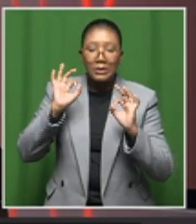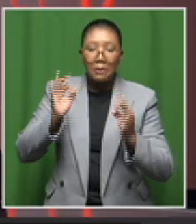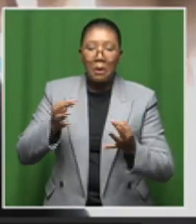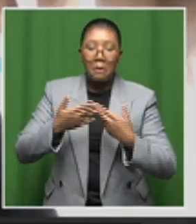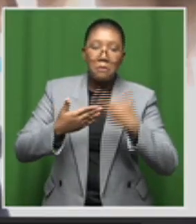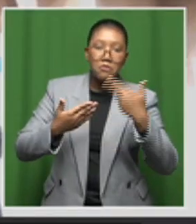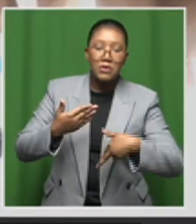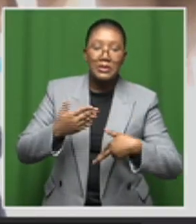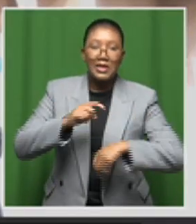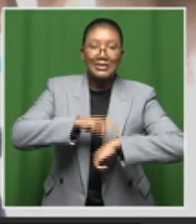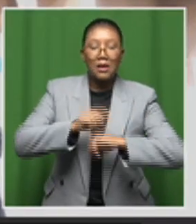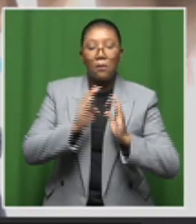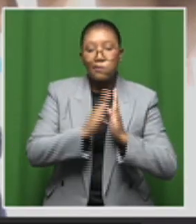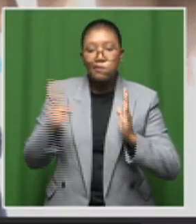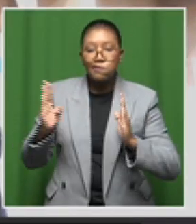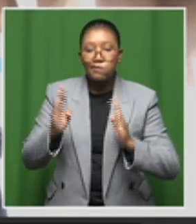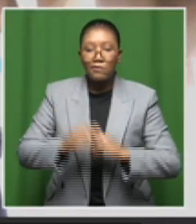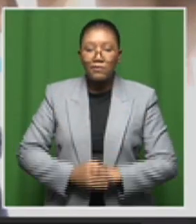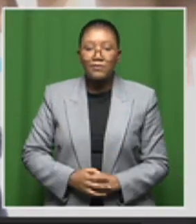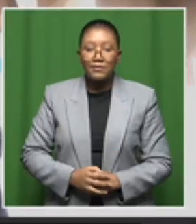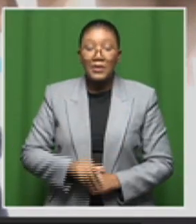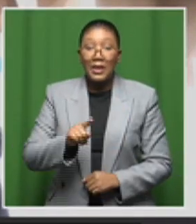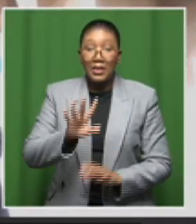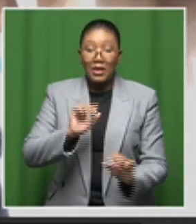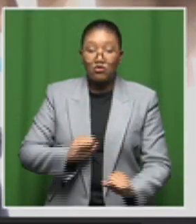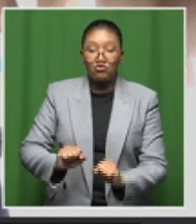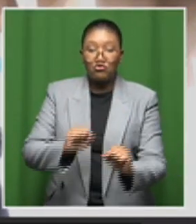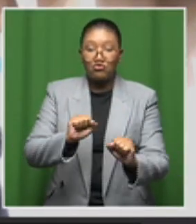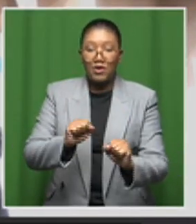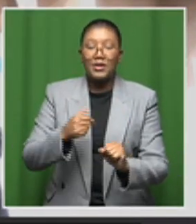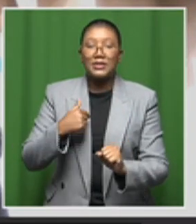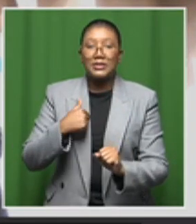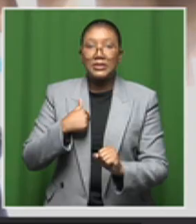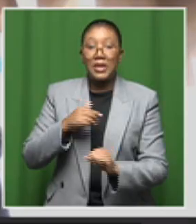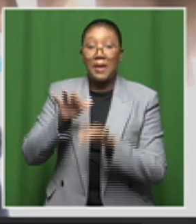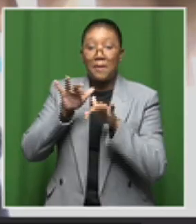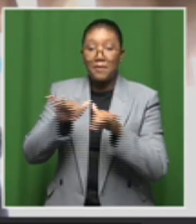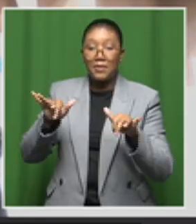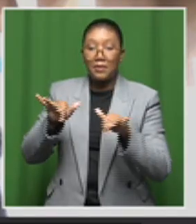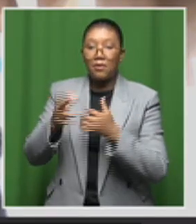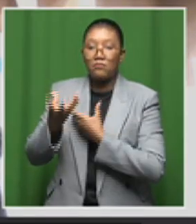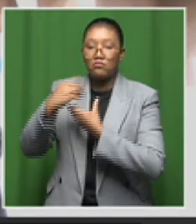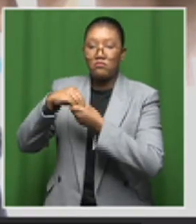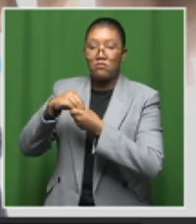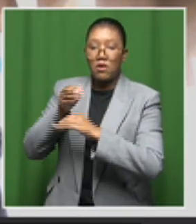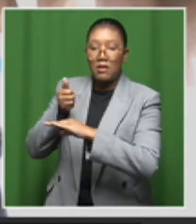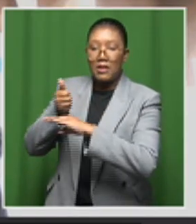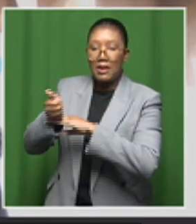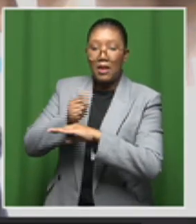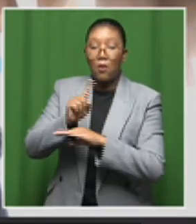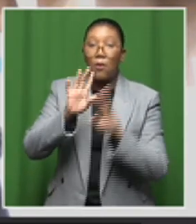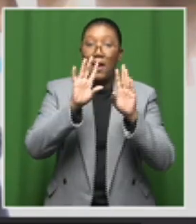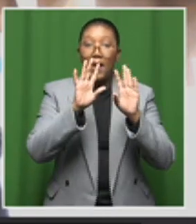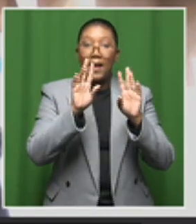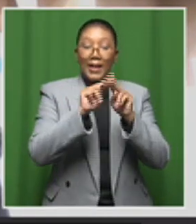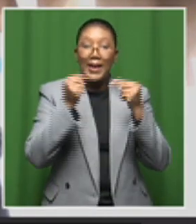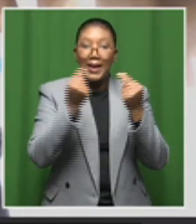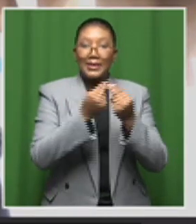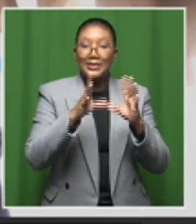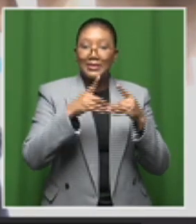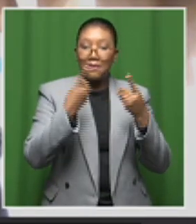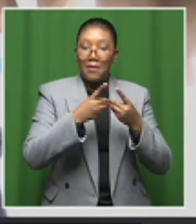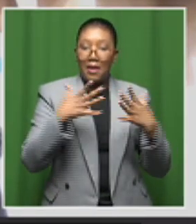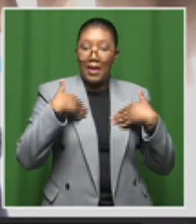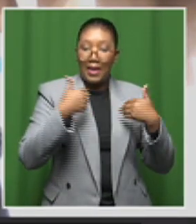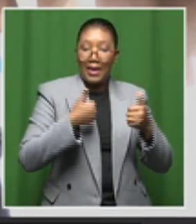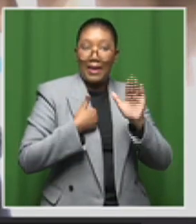Thank you. So this is a strategy that involves a range of stakeholders, including the National Department of Health, the